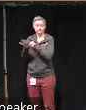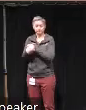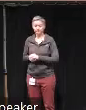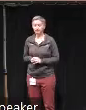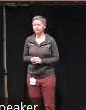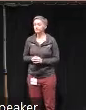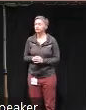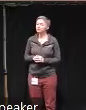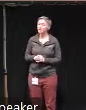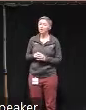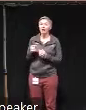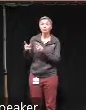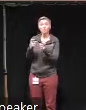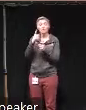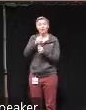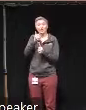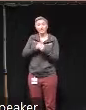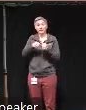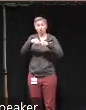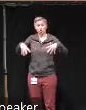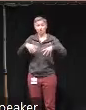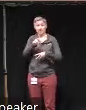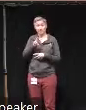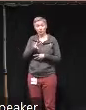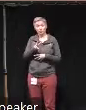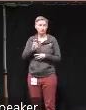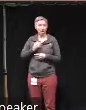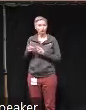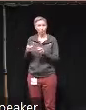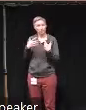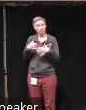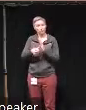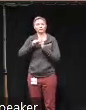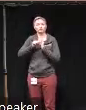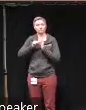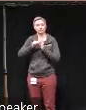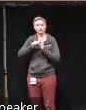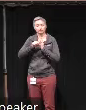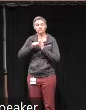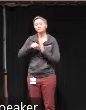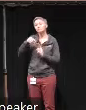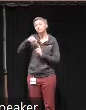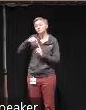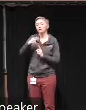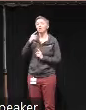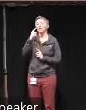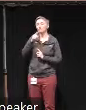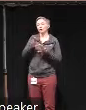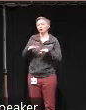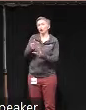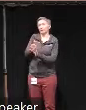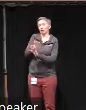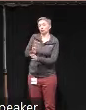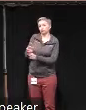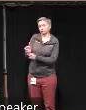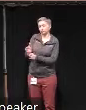recruitment over each of the divisions are impressive, particularly in the area of child